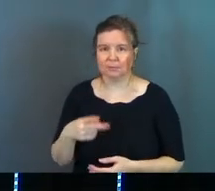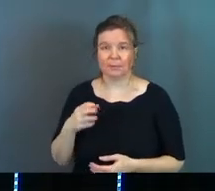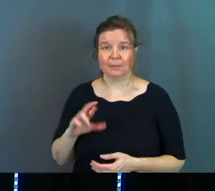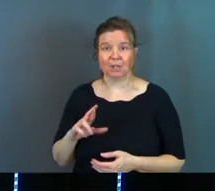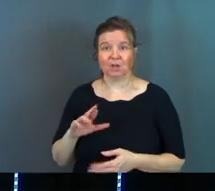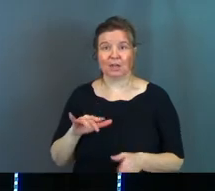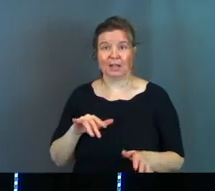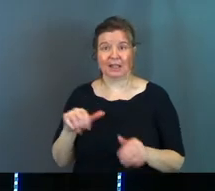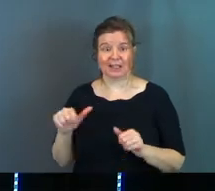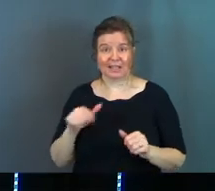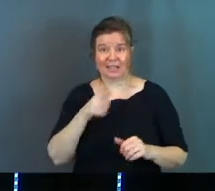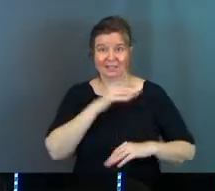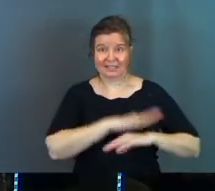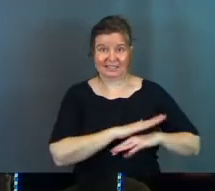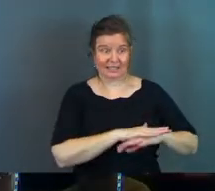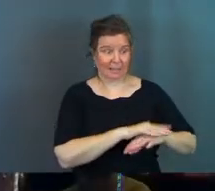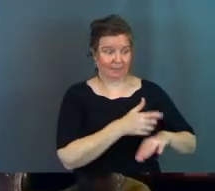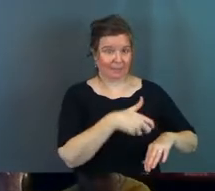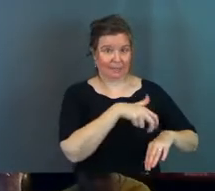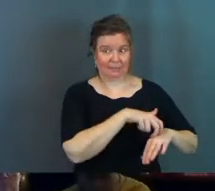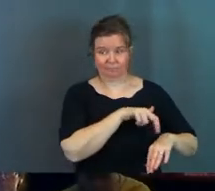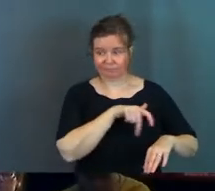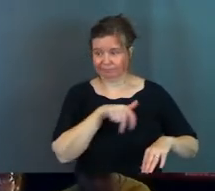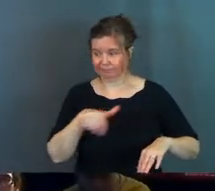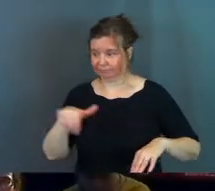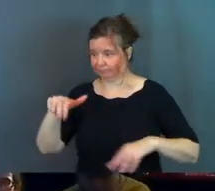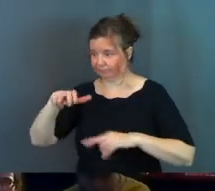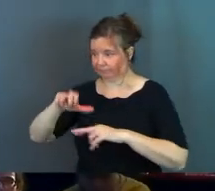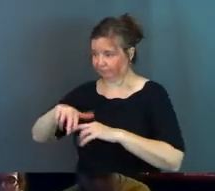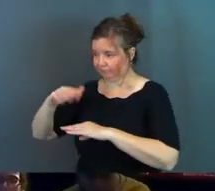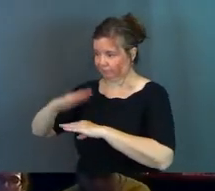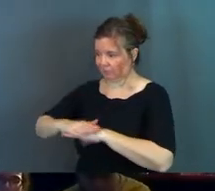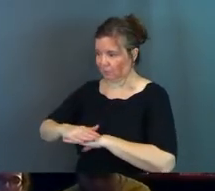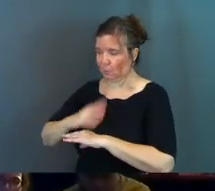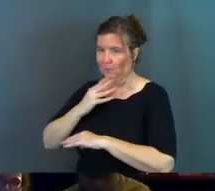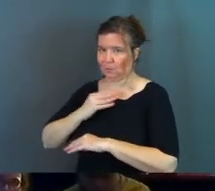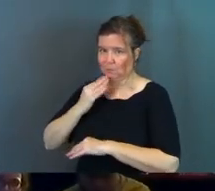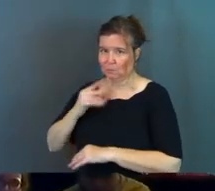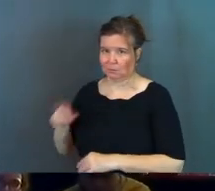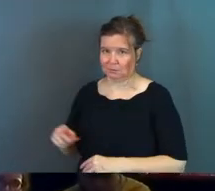Peter leaves the lunch table, literally, and walks over and sits